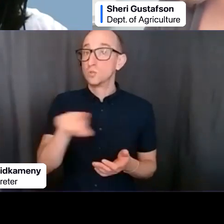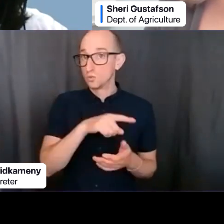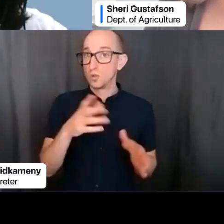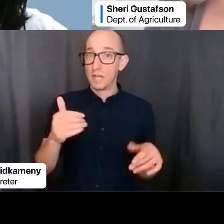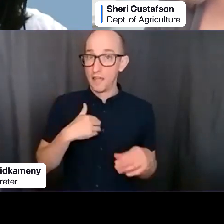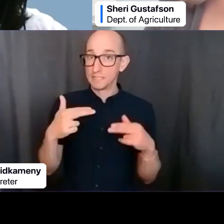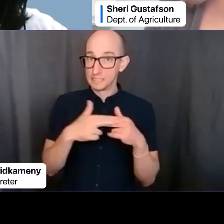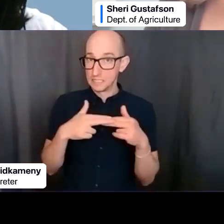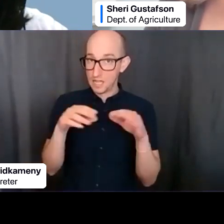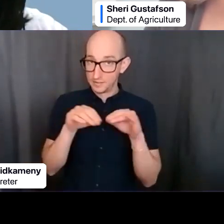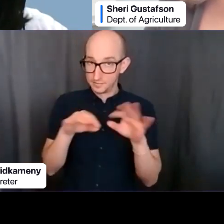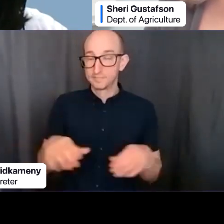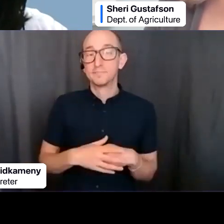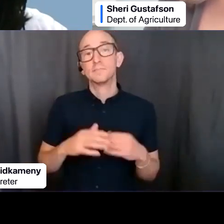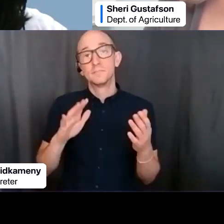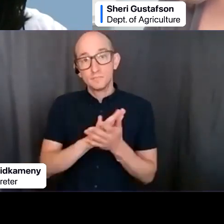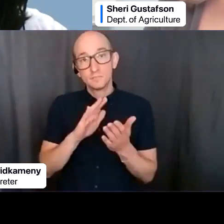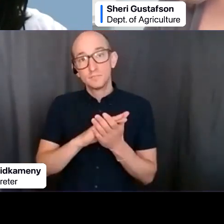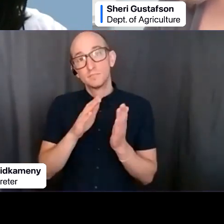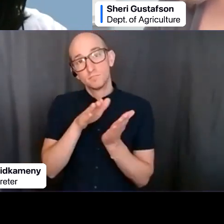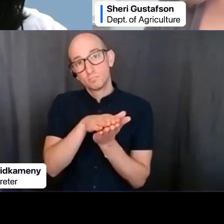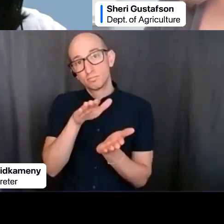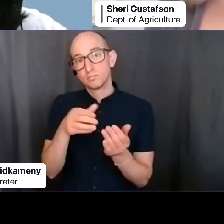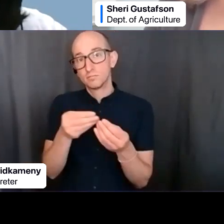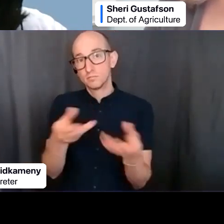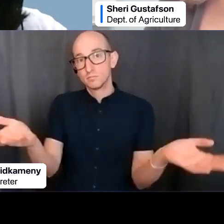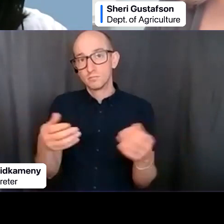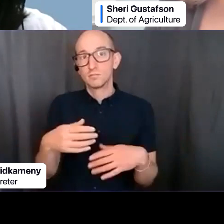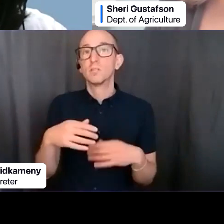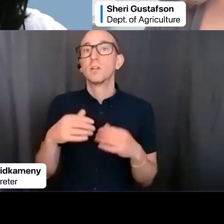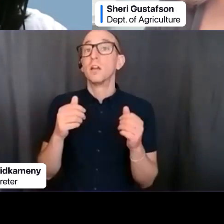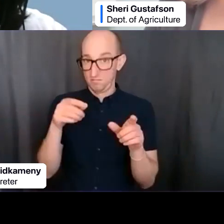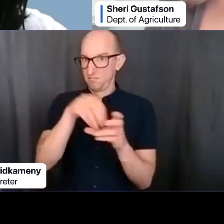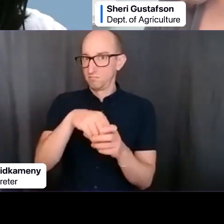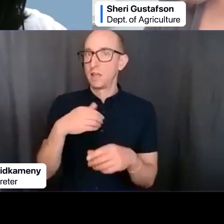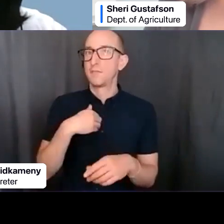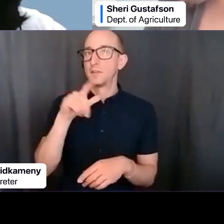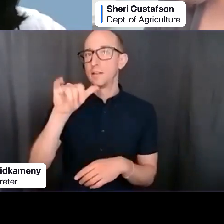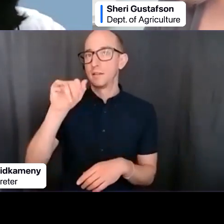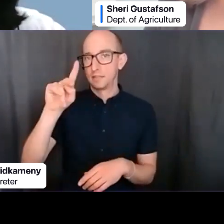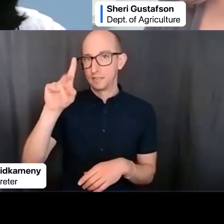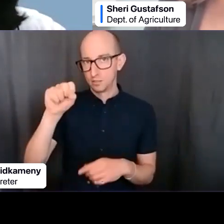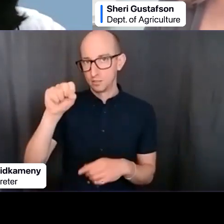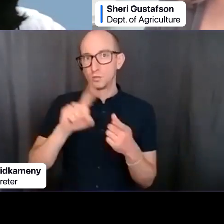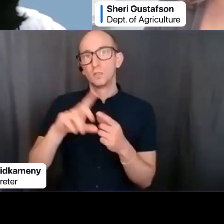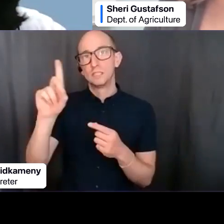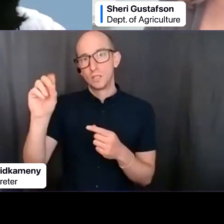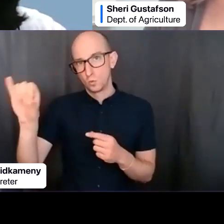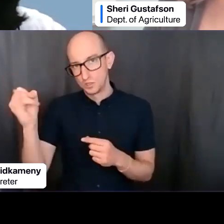slides and our handout, which have our links to the DOJ pages, our